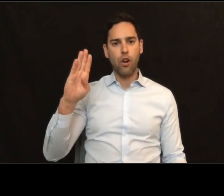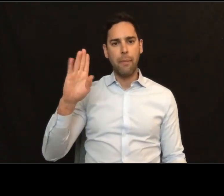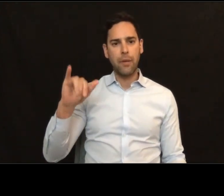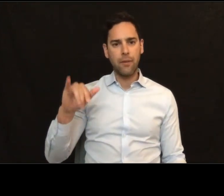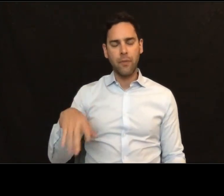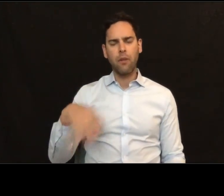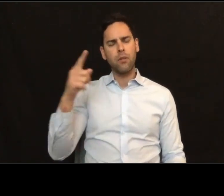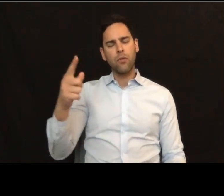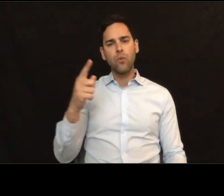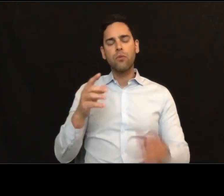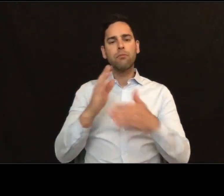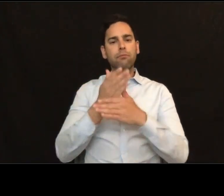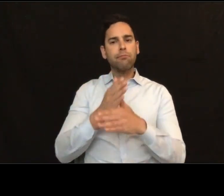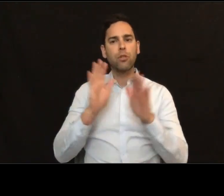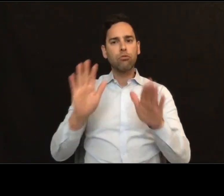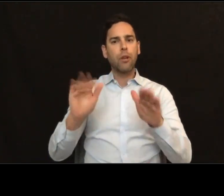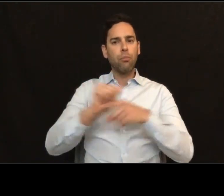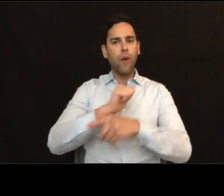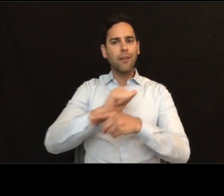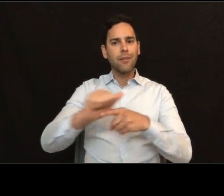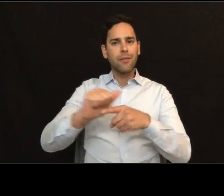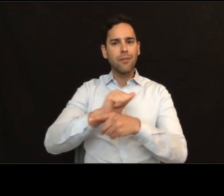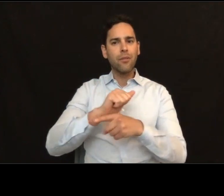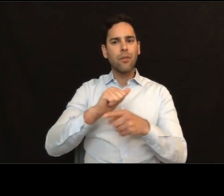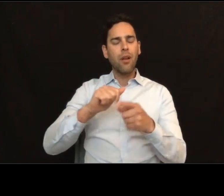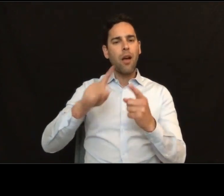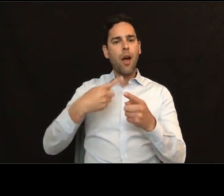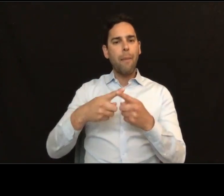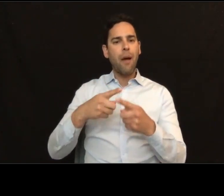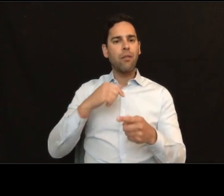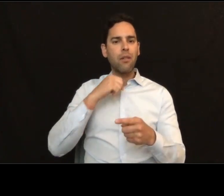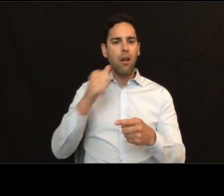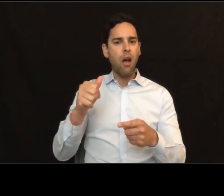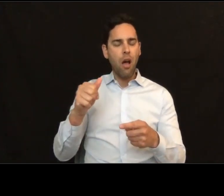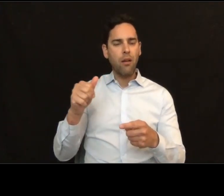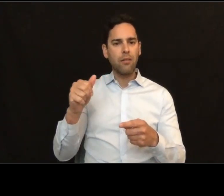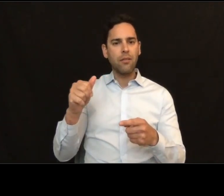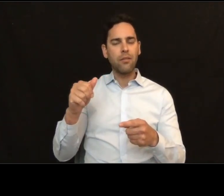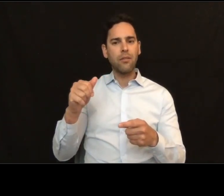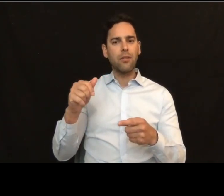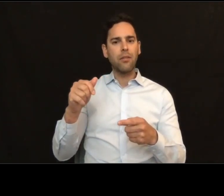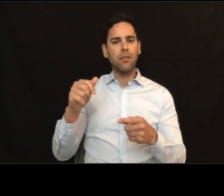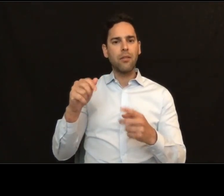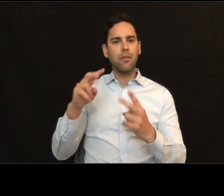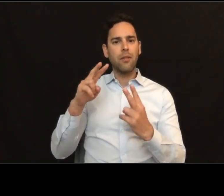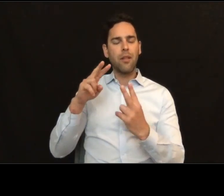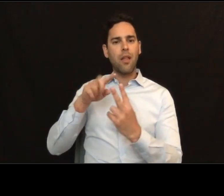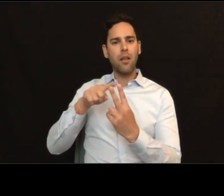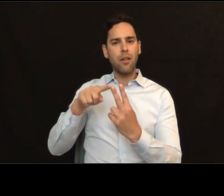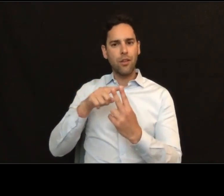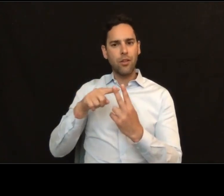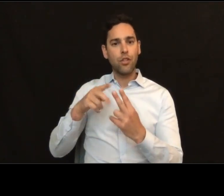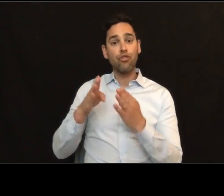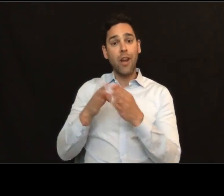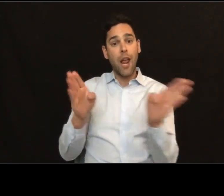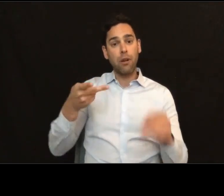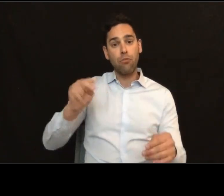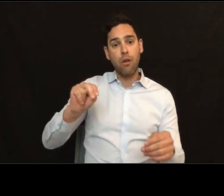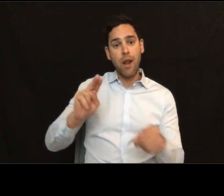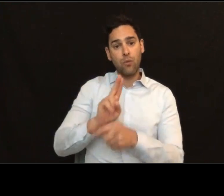practicing non-gendered pronoun use. What do you say about using they as a generic pronoun? As a generic